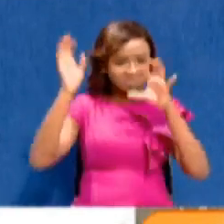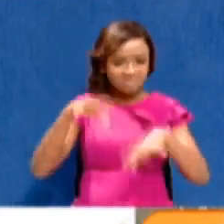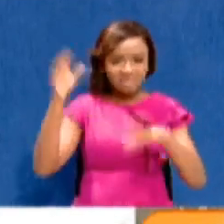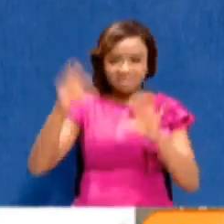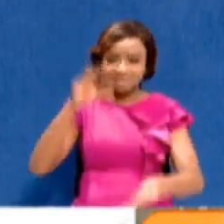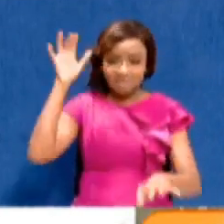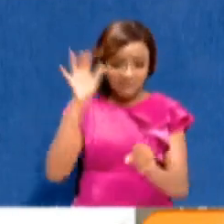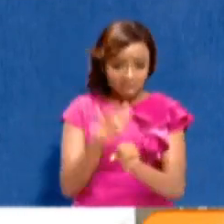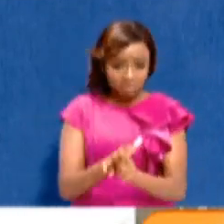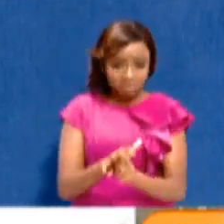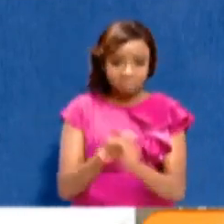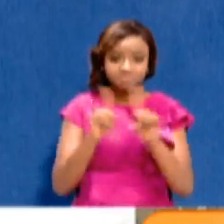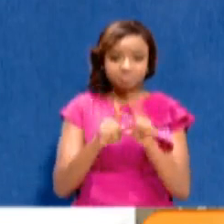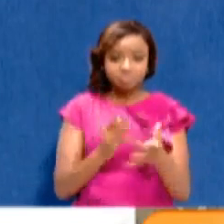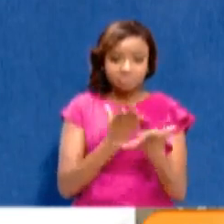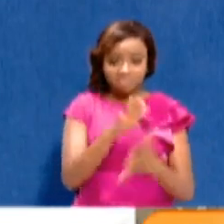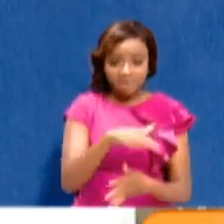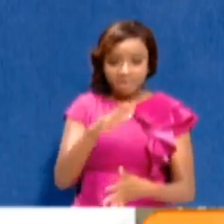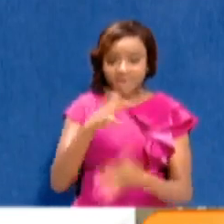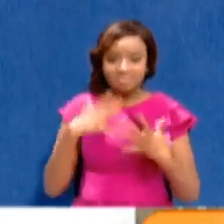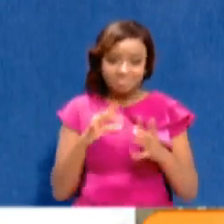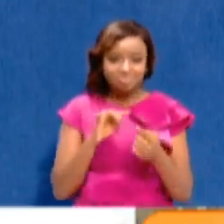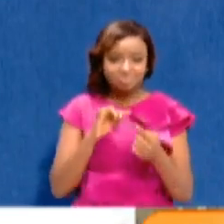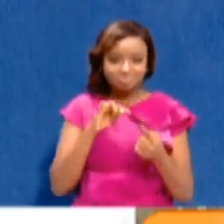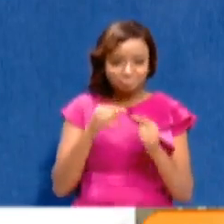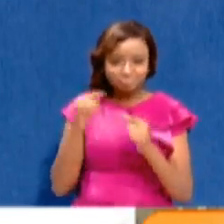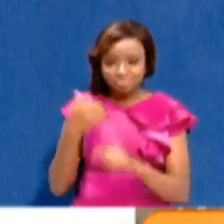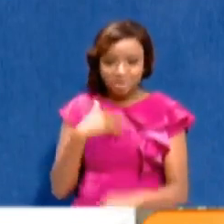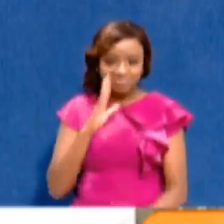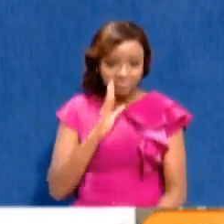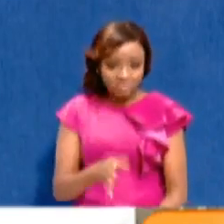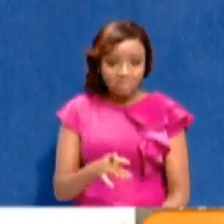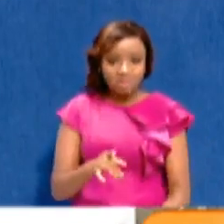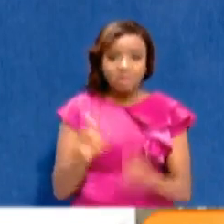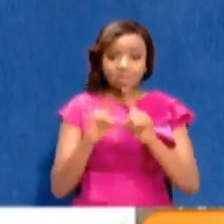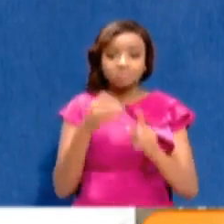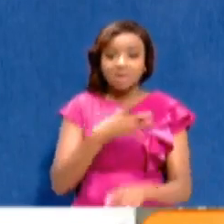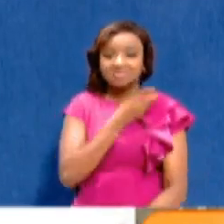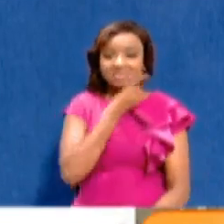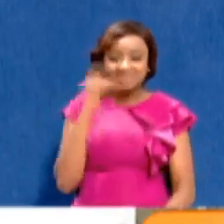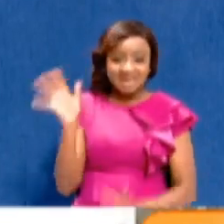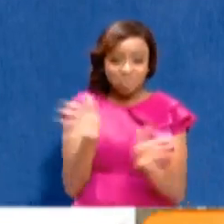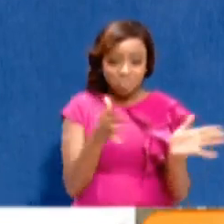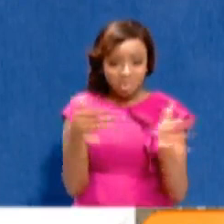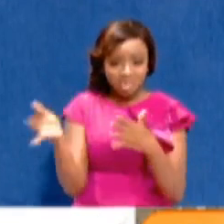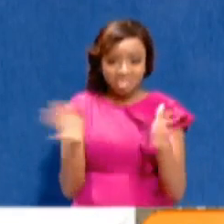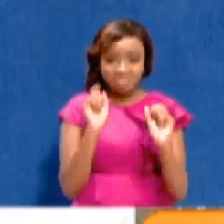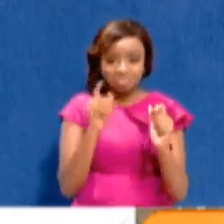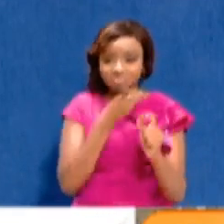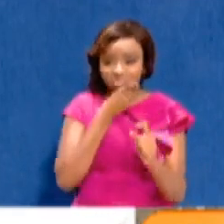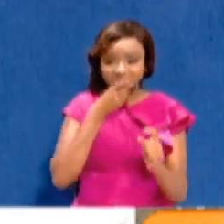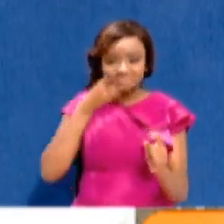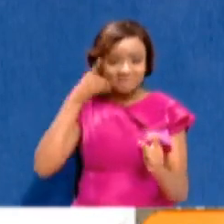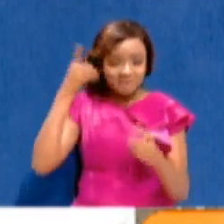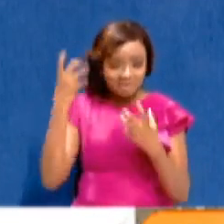period of time that causes some damage and some destruction, which is interspersed with dry weather that causes the drought. And we'll